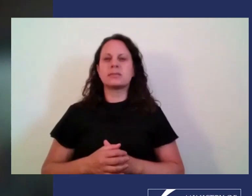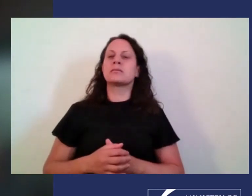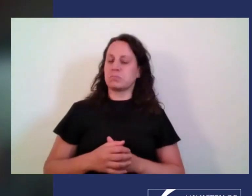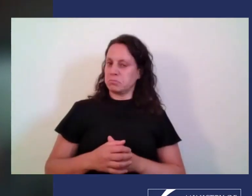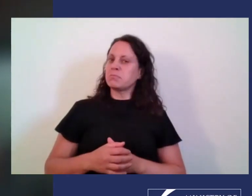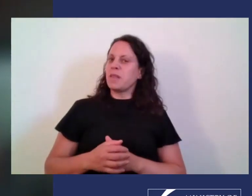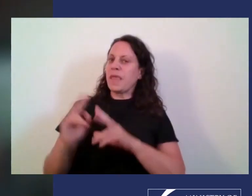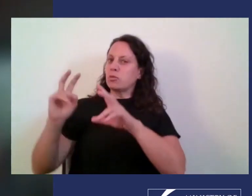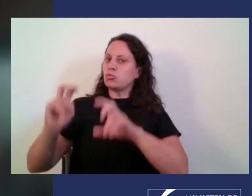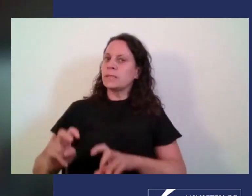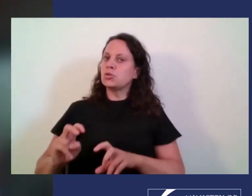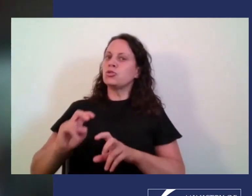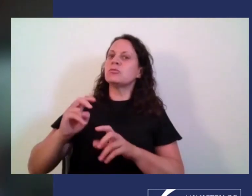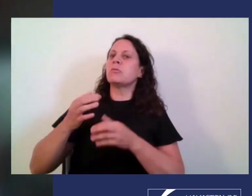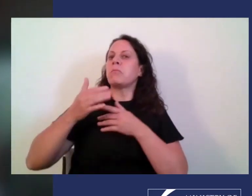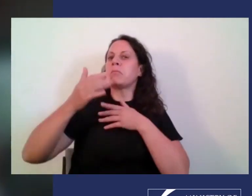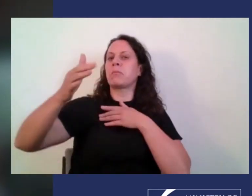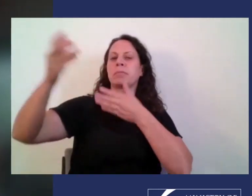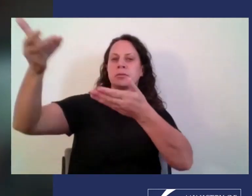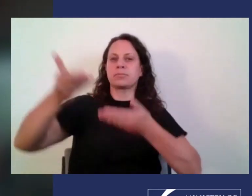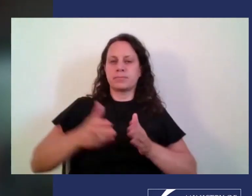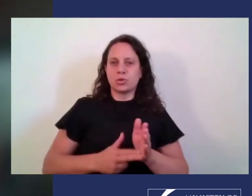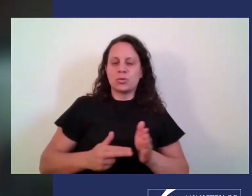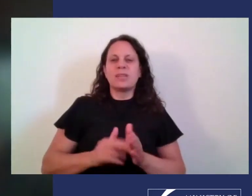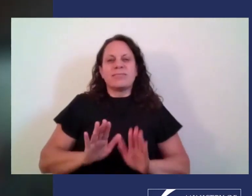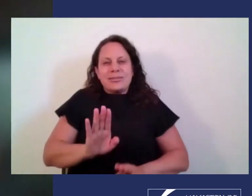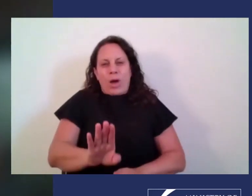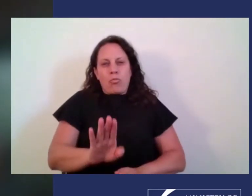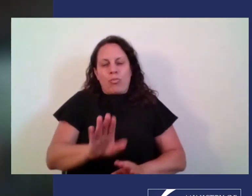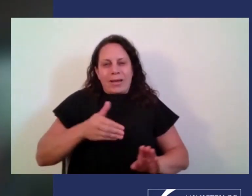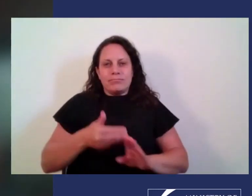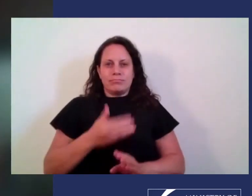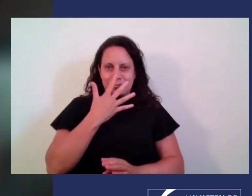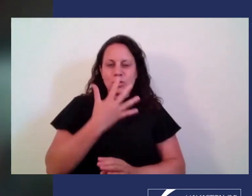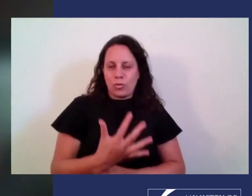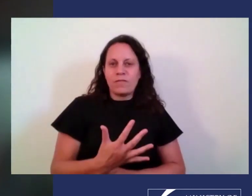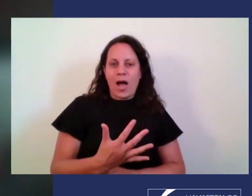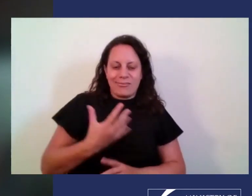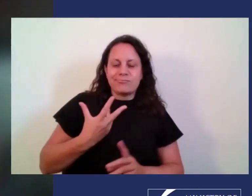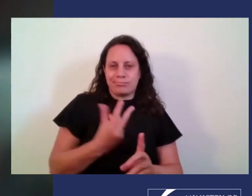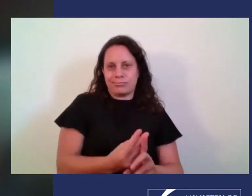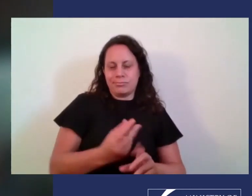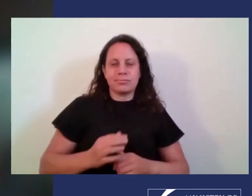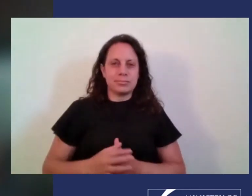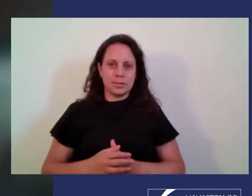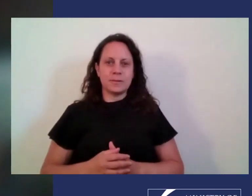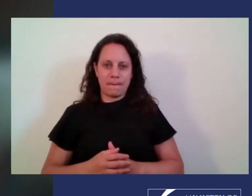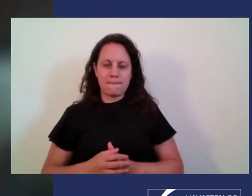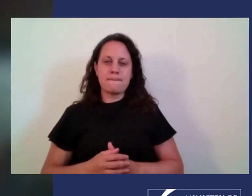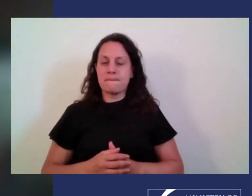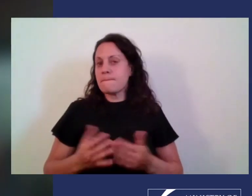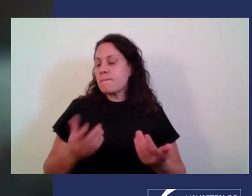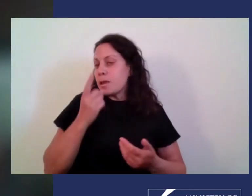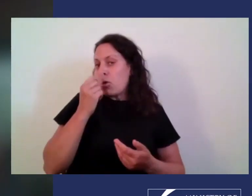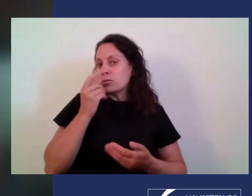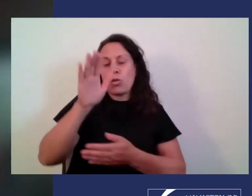to New Zealand. So just wait. When they turn 5, they can get vaccinated then, but it may well change